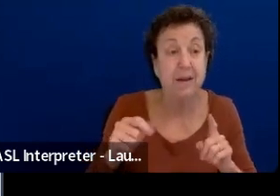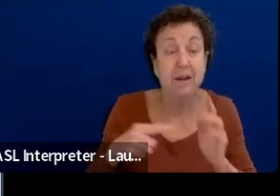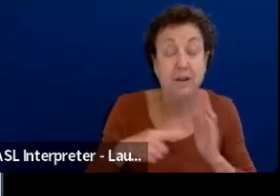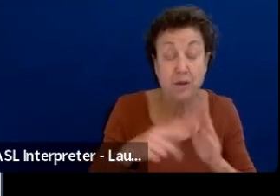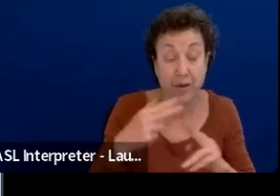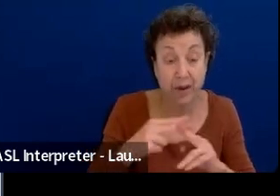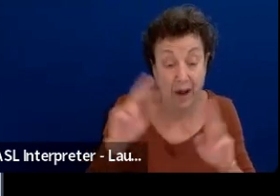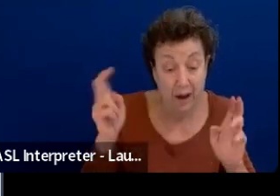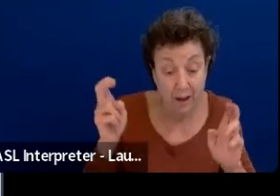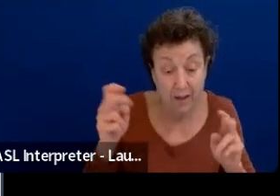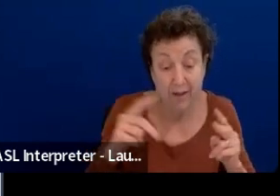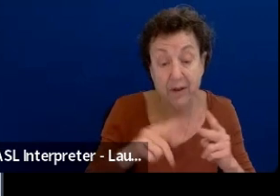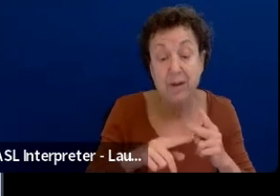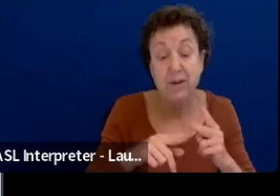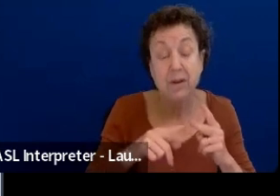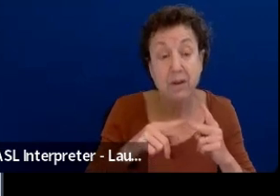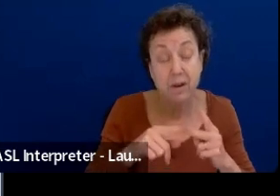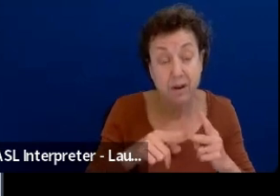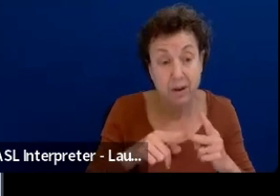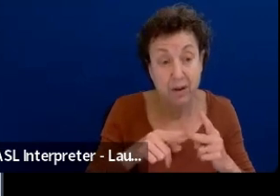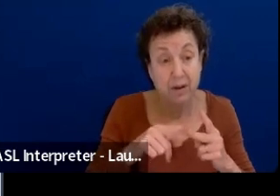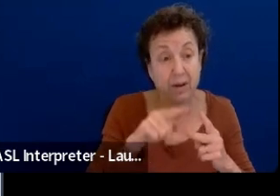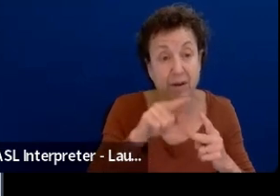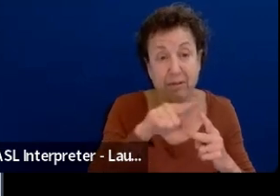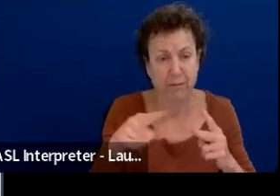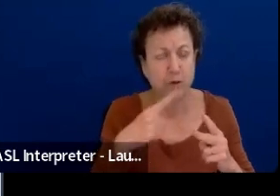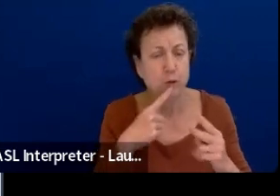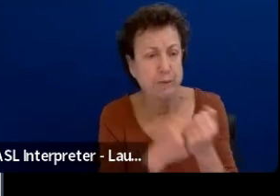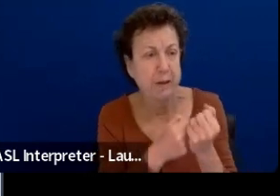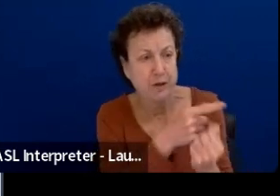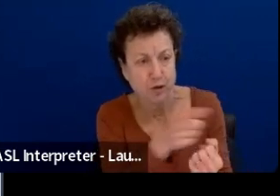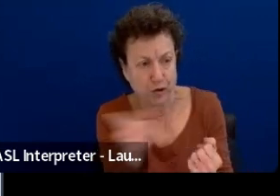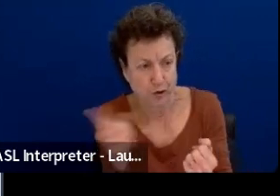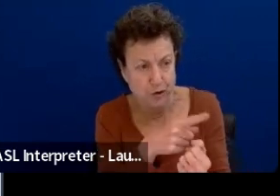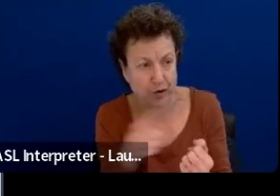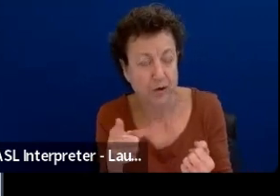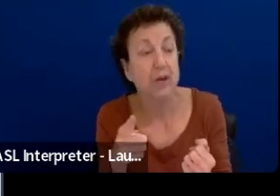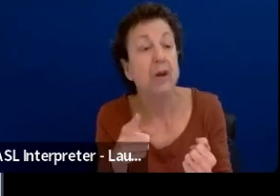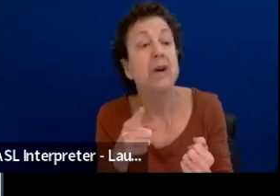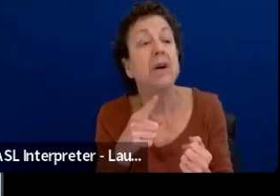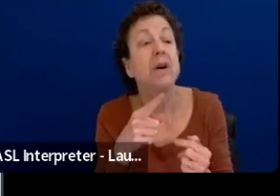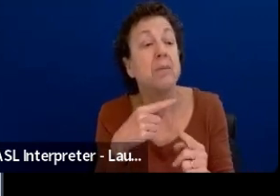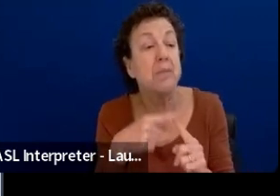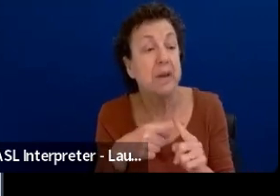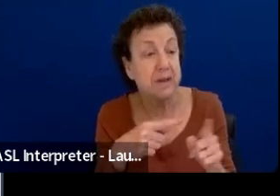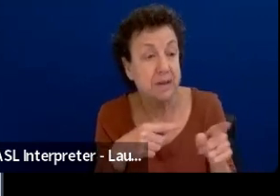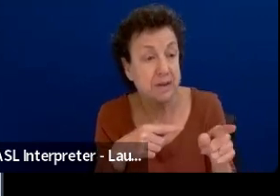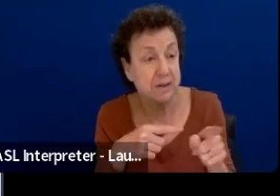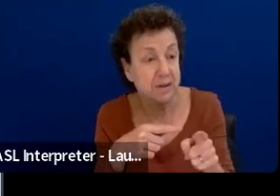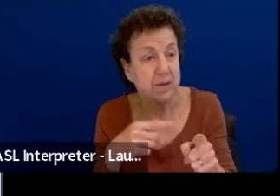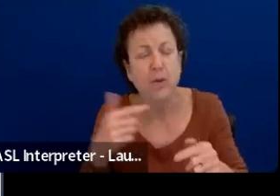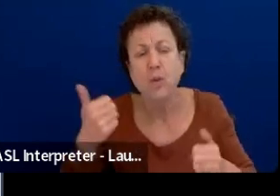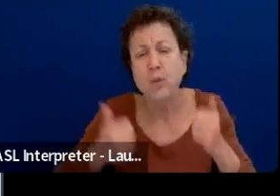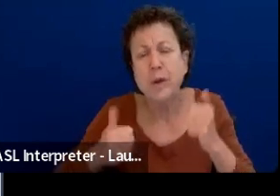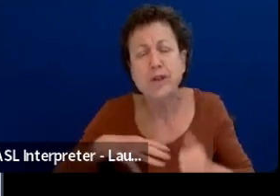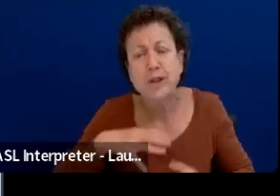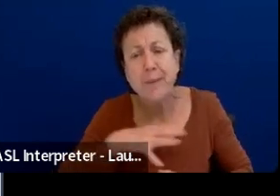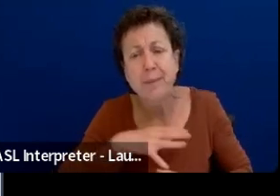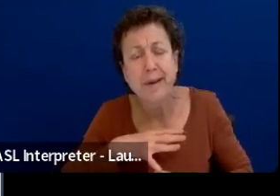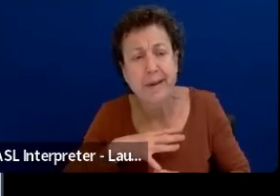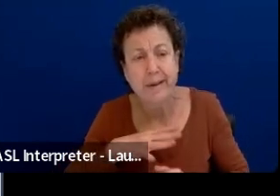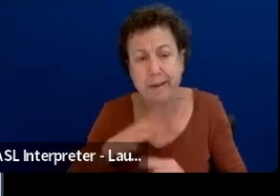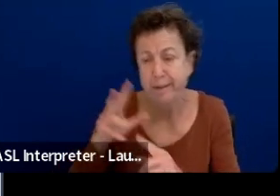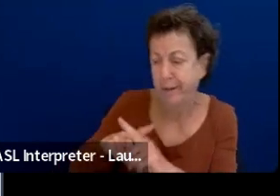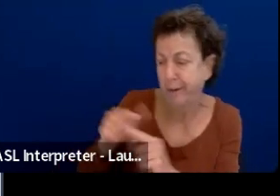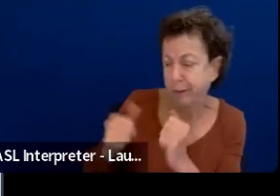of the bill, we can see all of the sponsors, and now we can see what committee it's been assigned